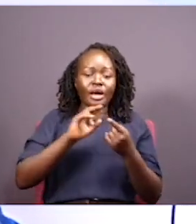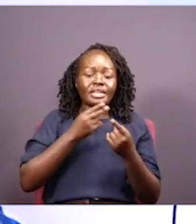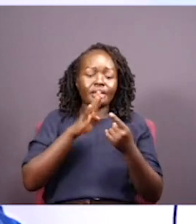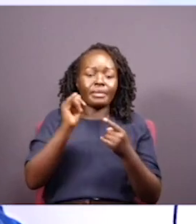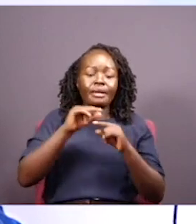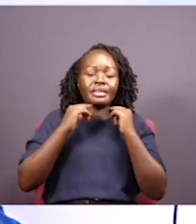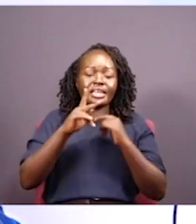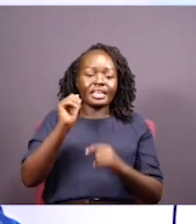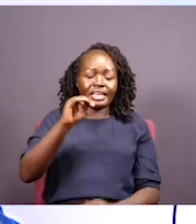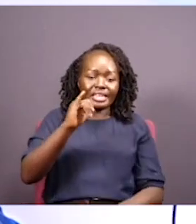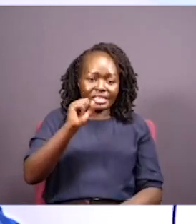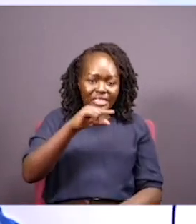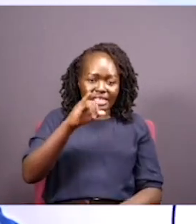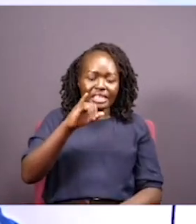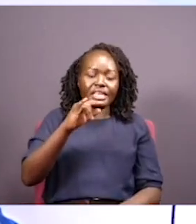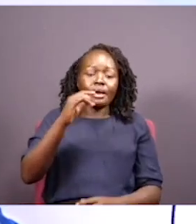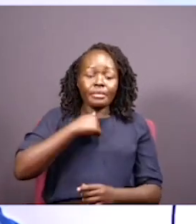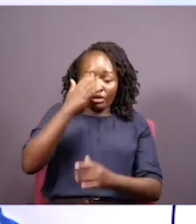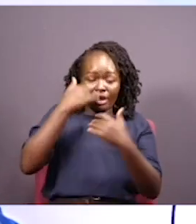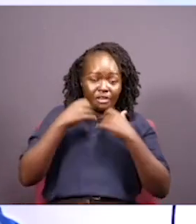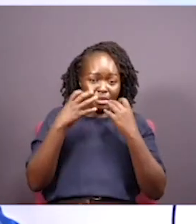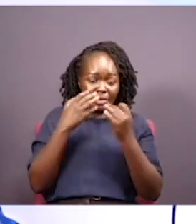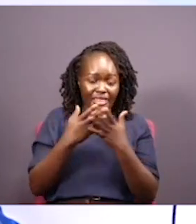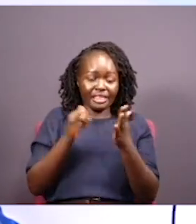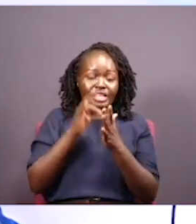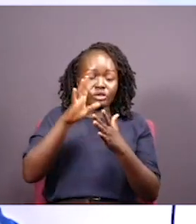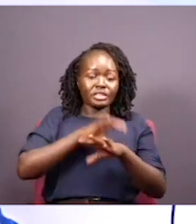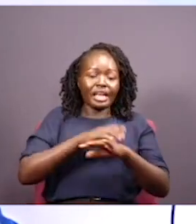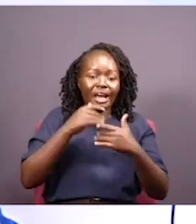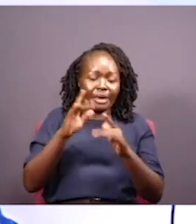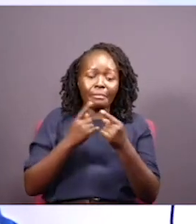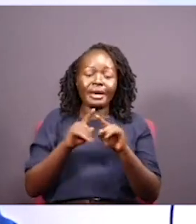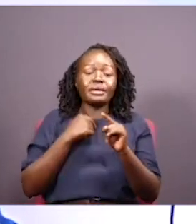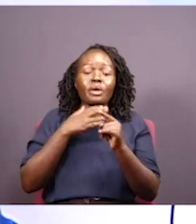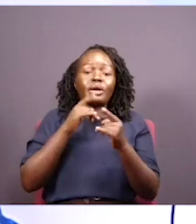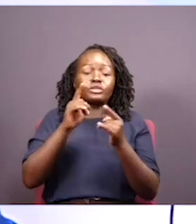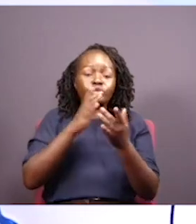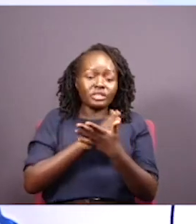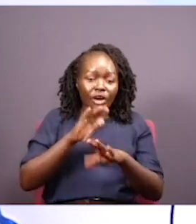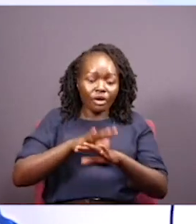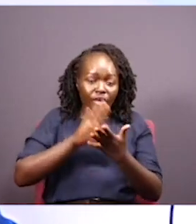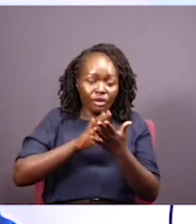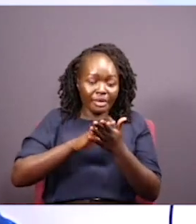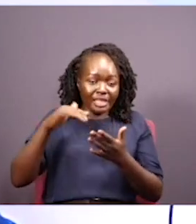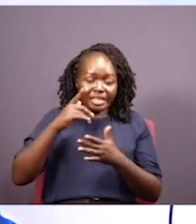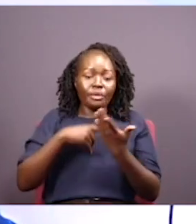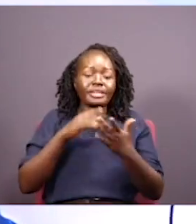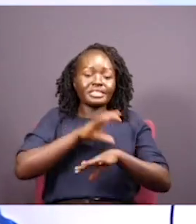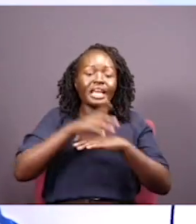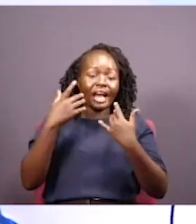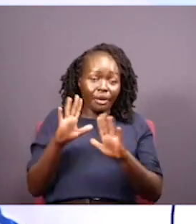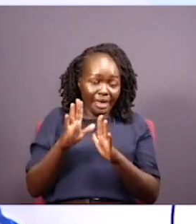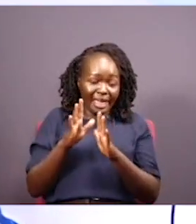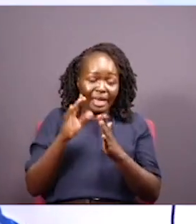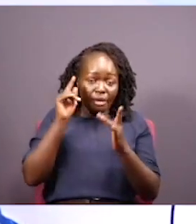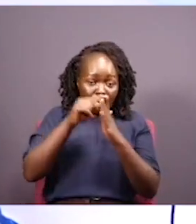know there are so many things that you will be taking away, but I want you to share on the comment section what your takeaway point is